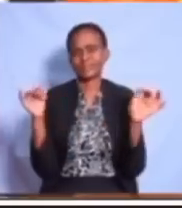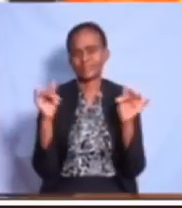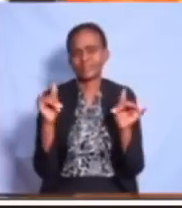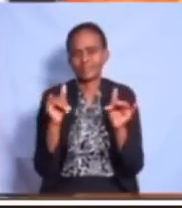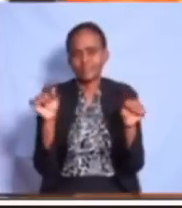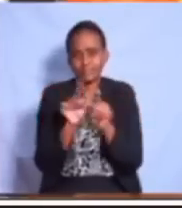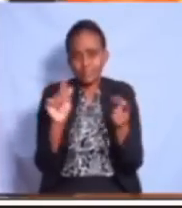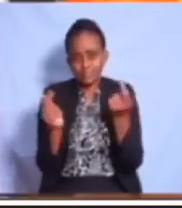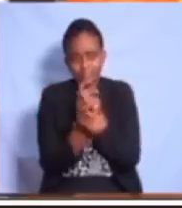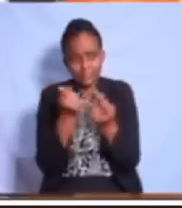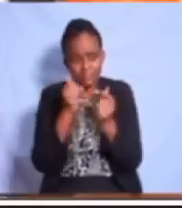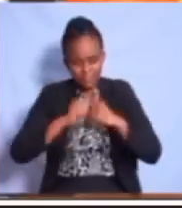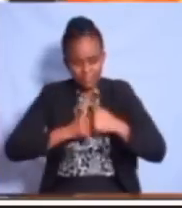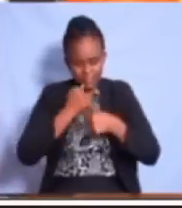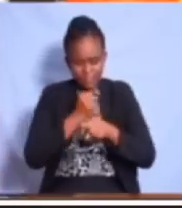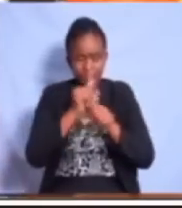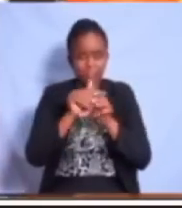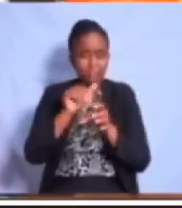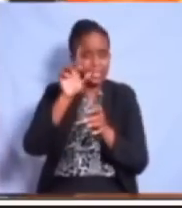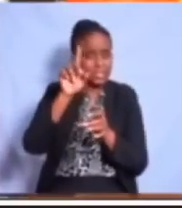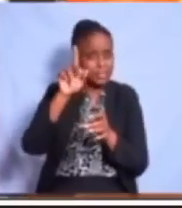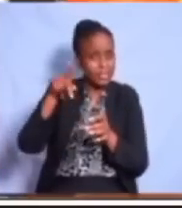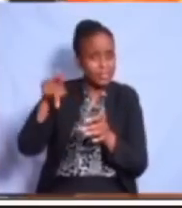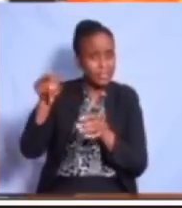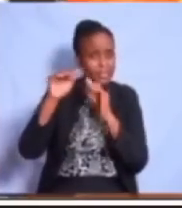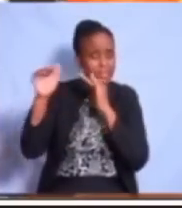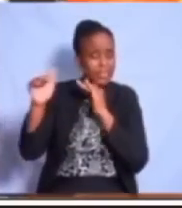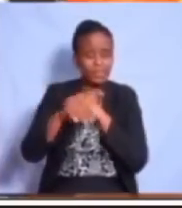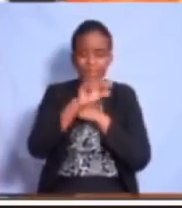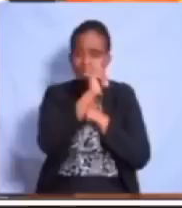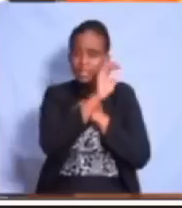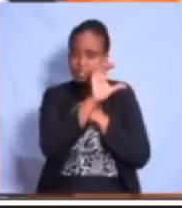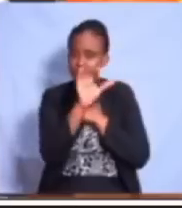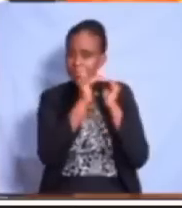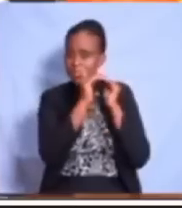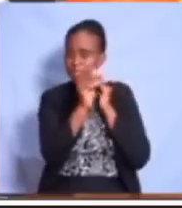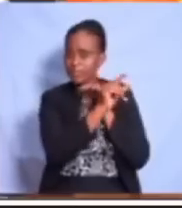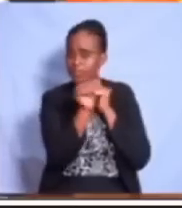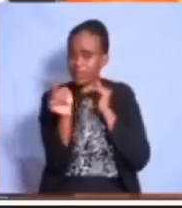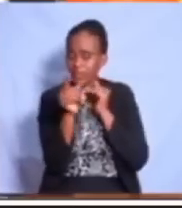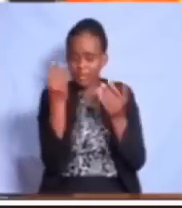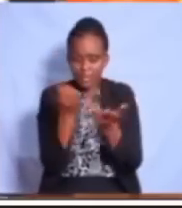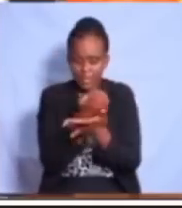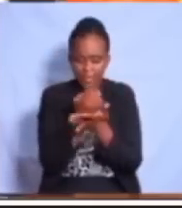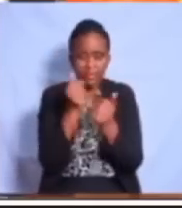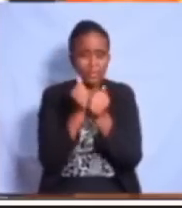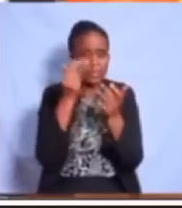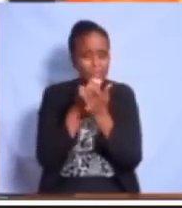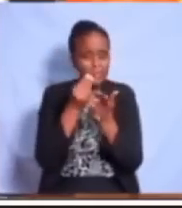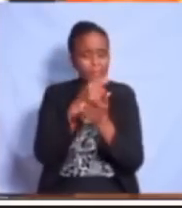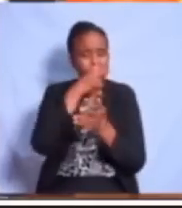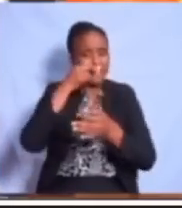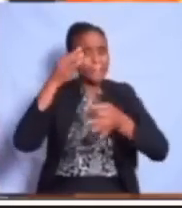And the changes we've made at the DPP level, ACC level, the Economics and Financial Crimes